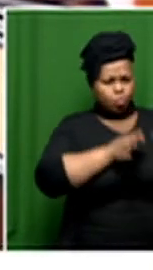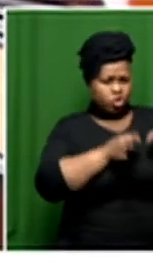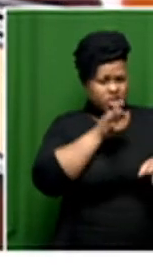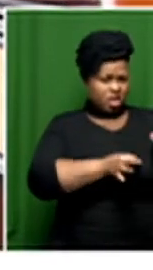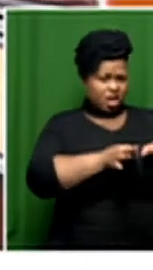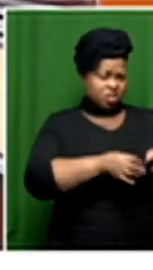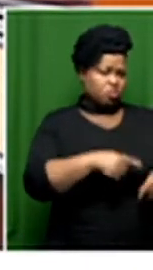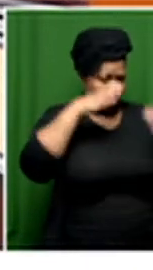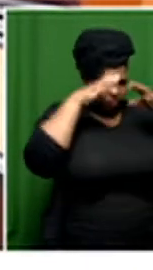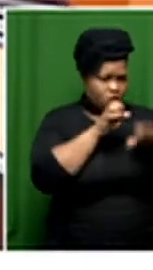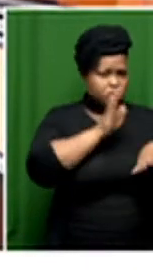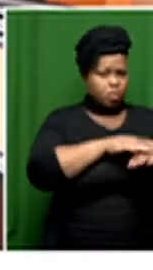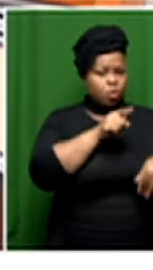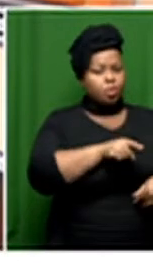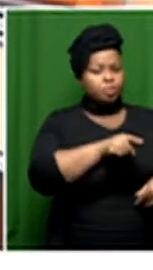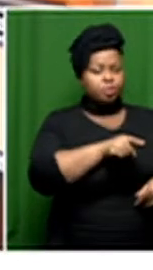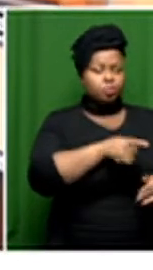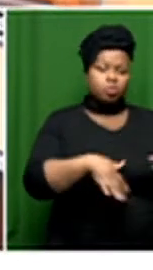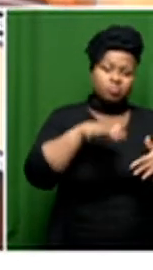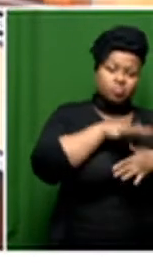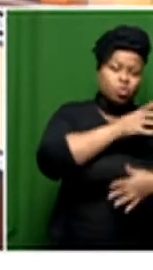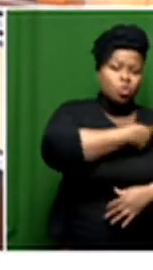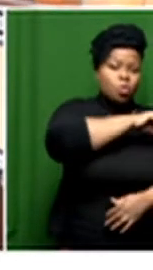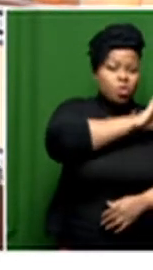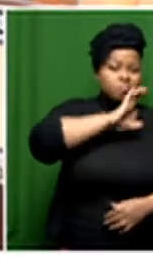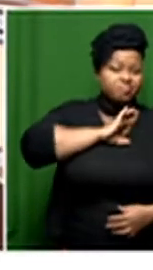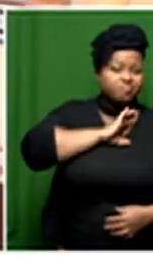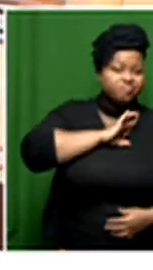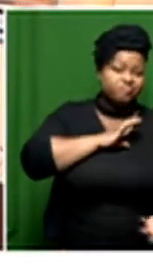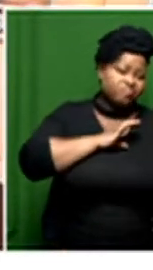that what you're focusing on, though? Is that your core mandate?